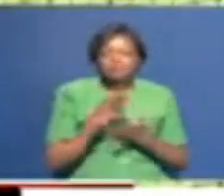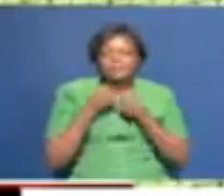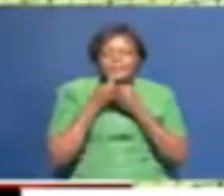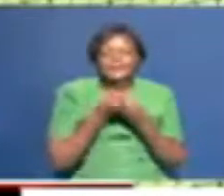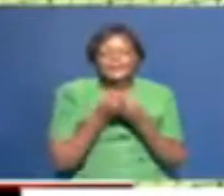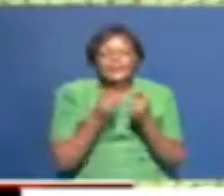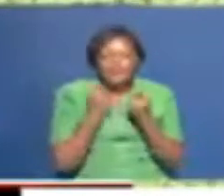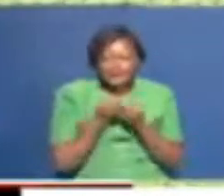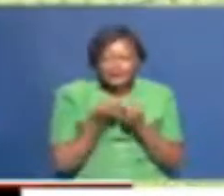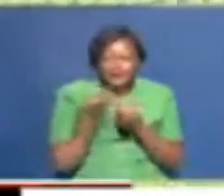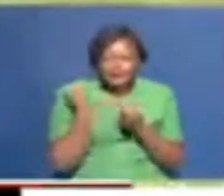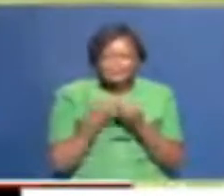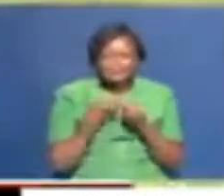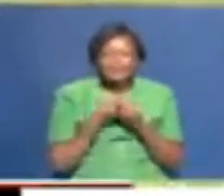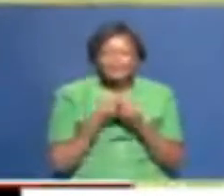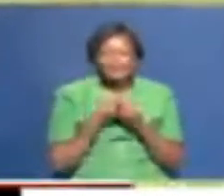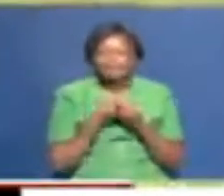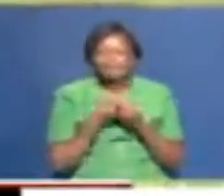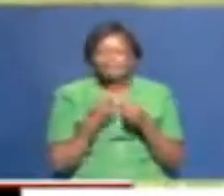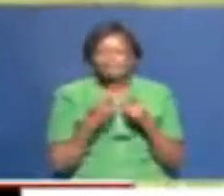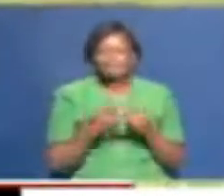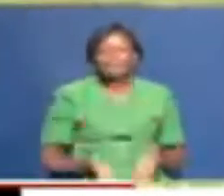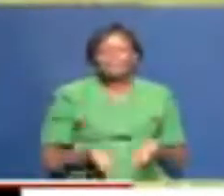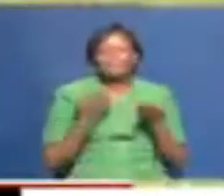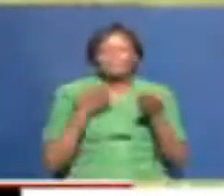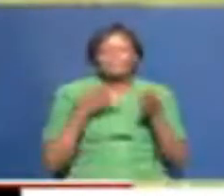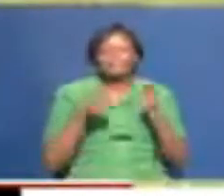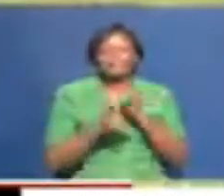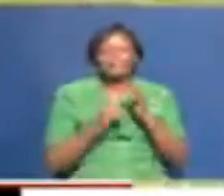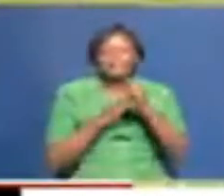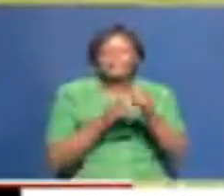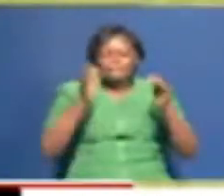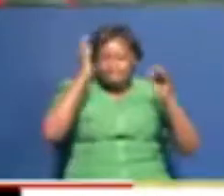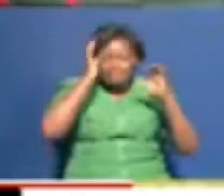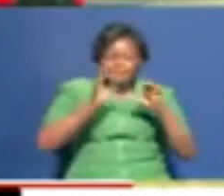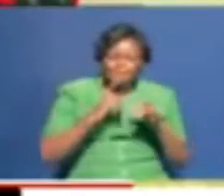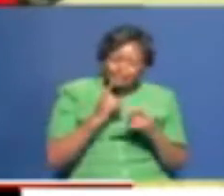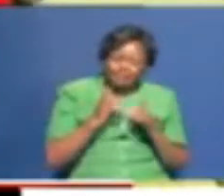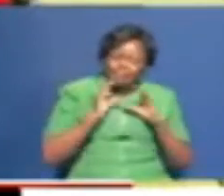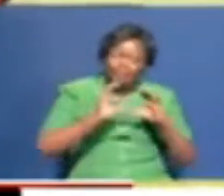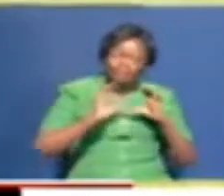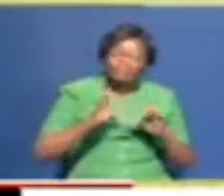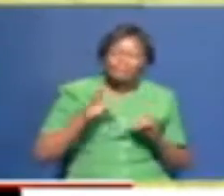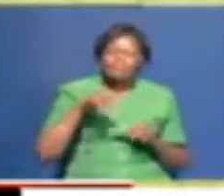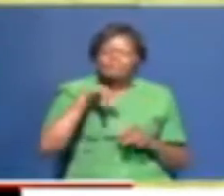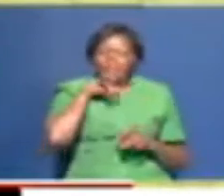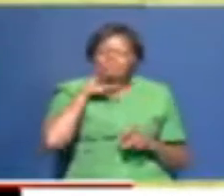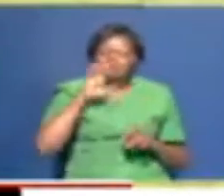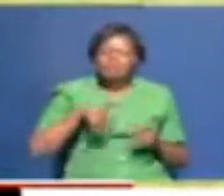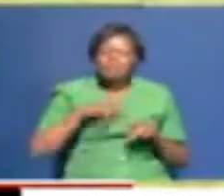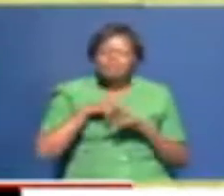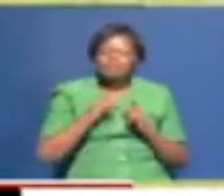team in previous matches, but had now improved under the guidance of head coach Francis, who also coached Uganda's women national team